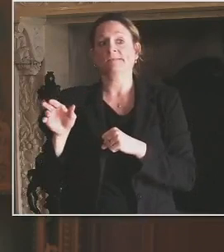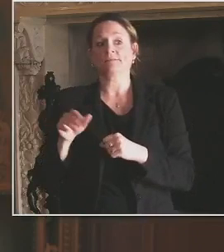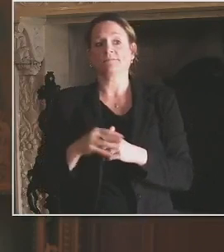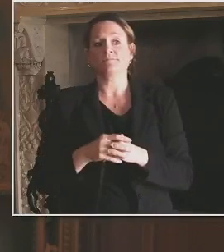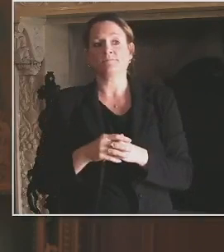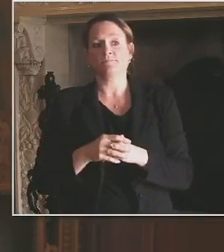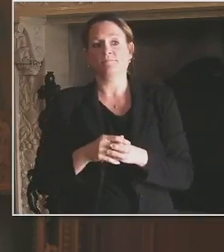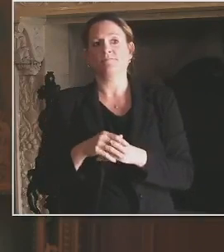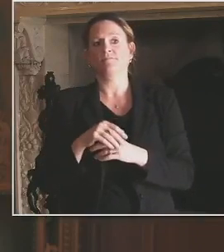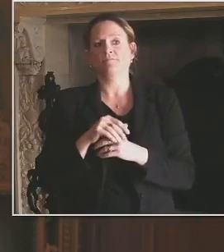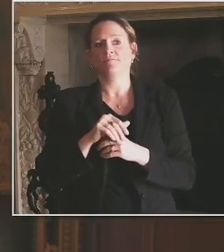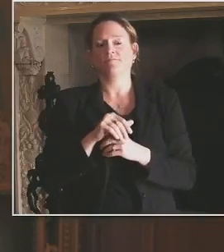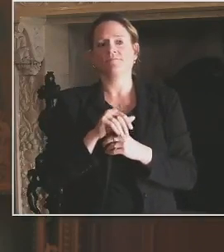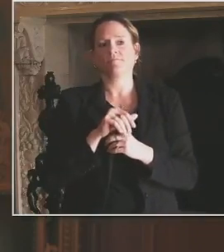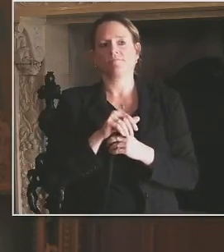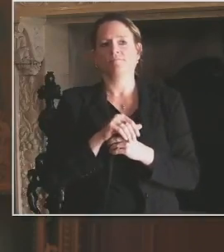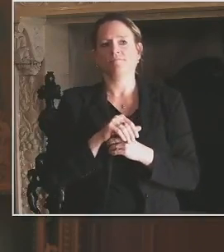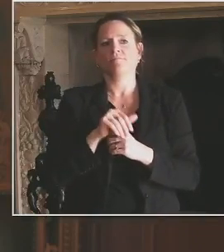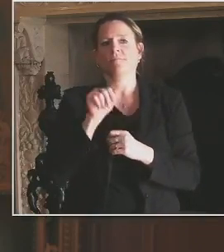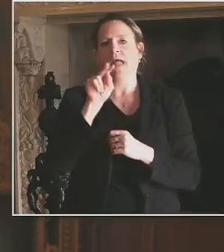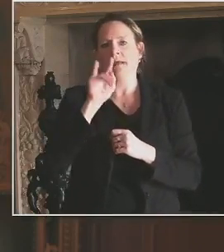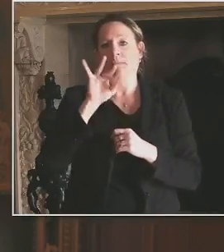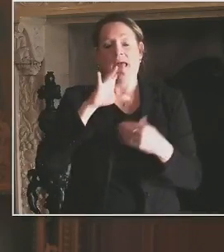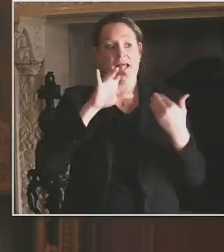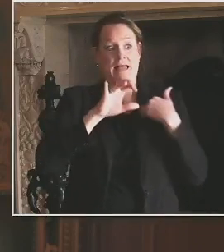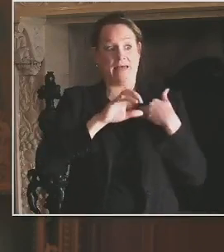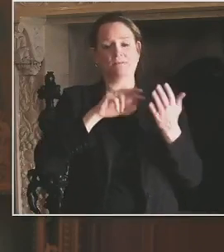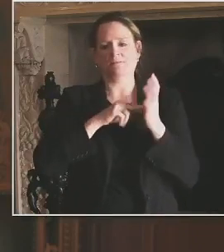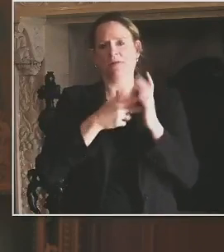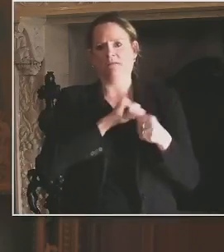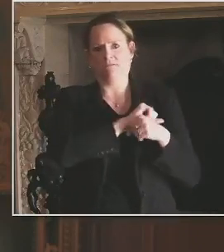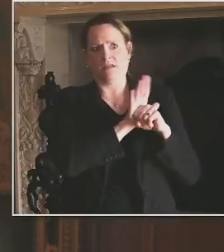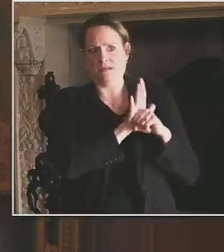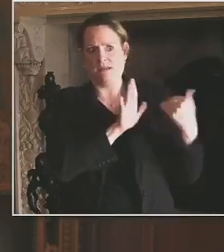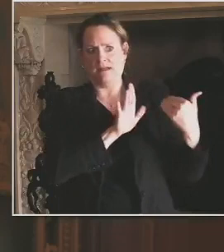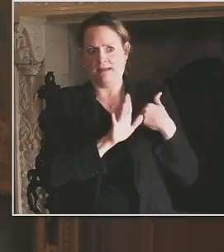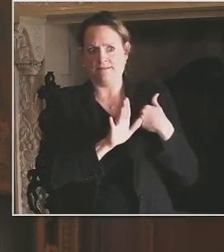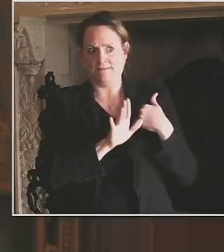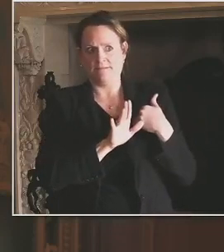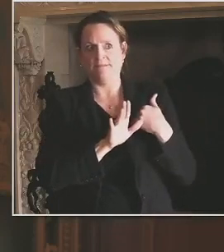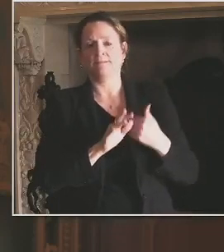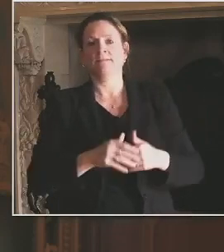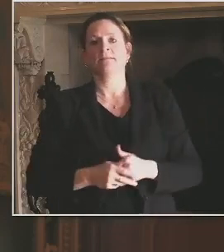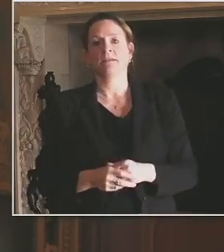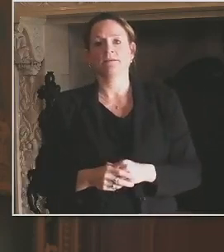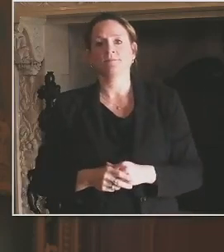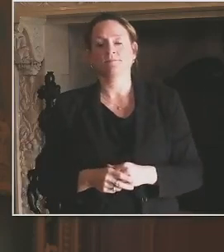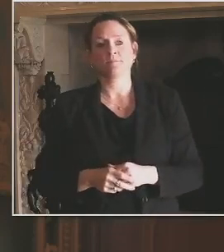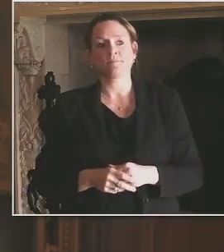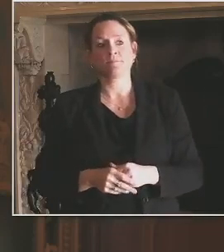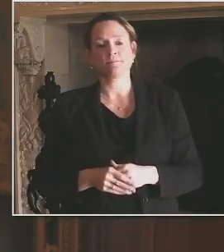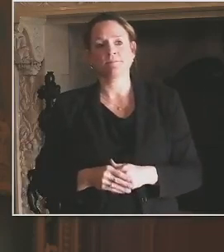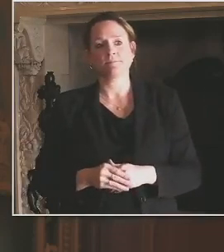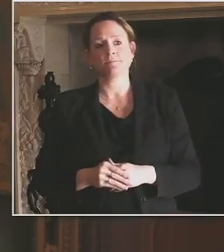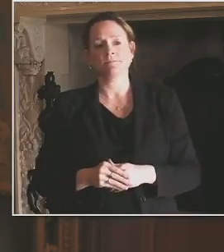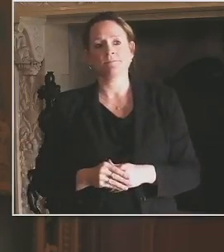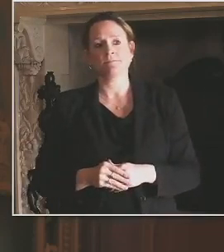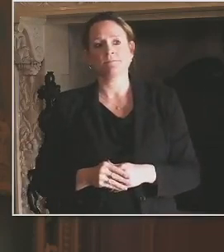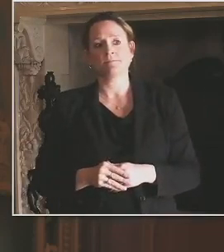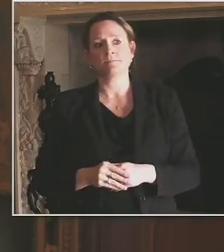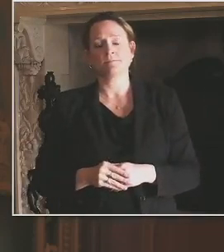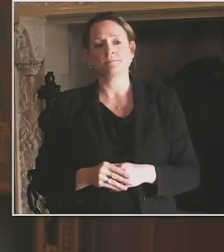are a useful marker of being infected in the past, which can tell us some useful things, but they're not in the same category as the diagnostic tests, which are the